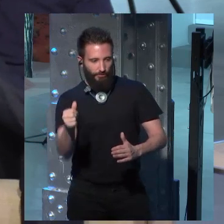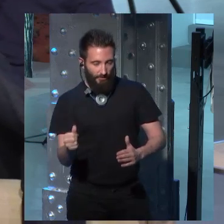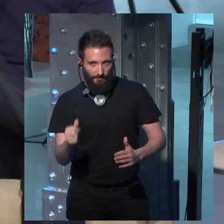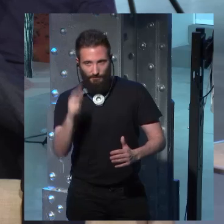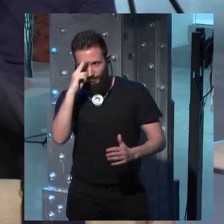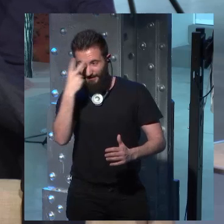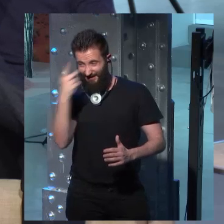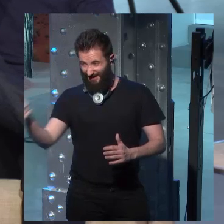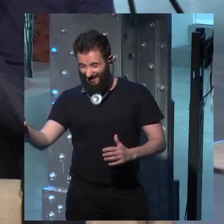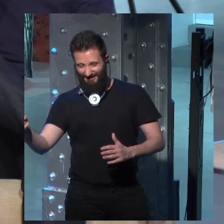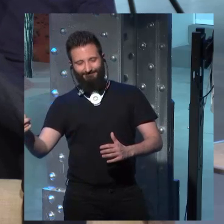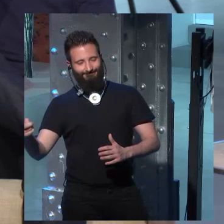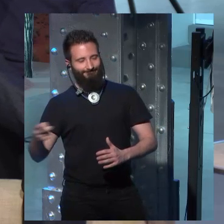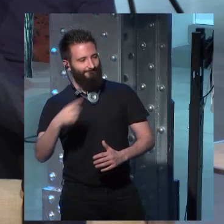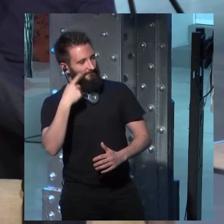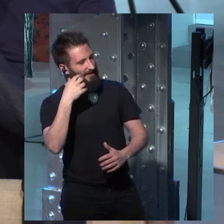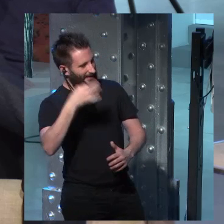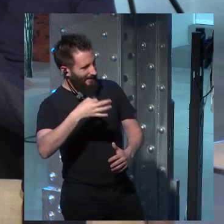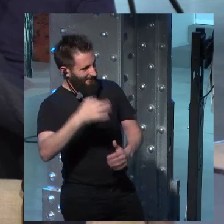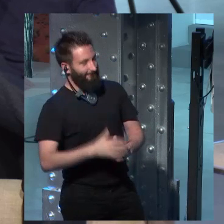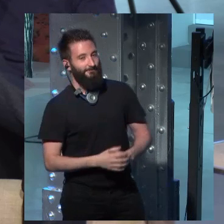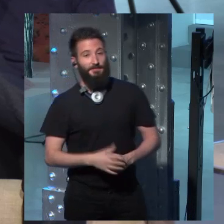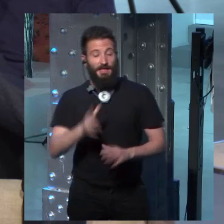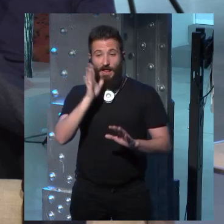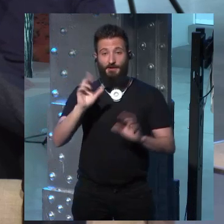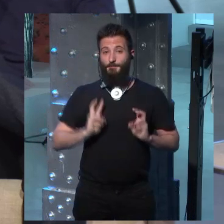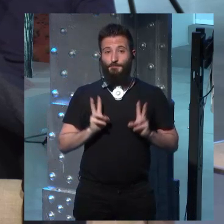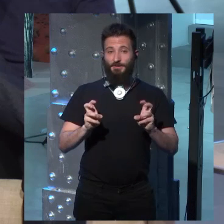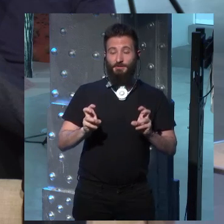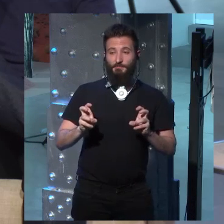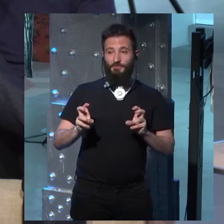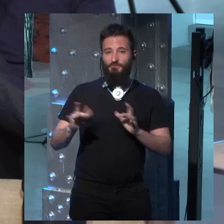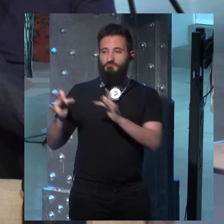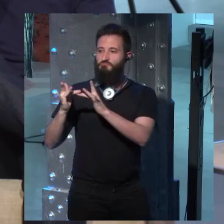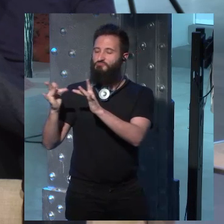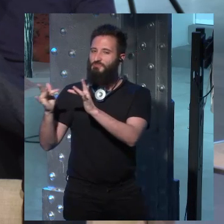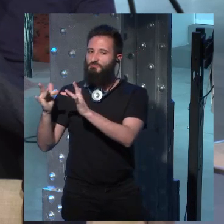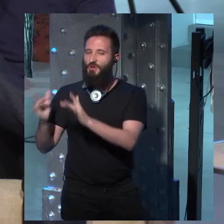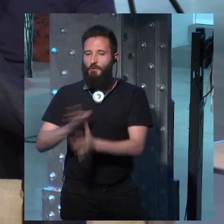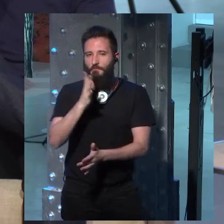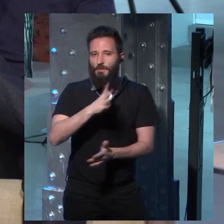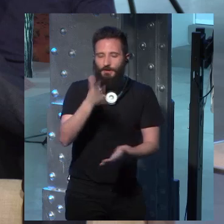this great relationship, and it's still very entertaining to watch. And